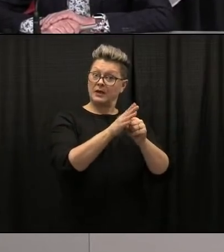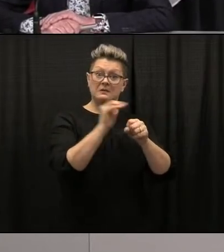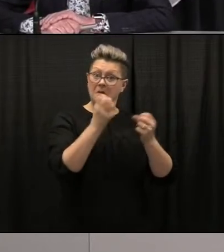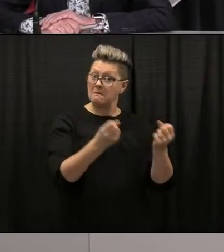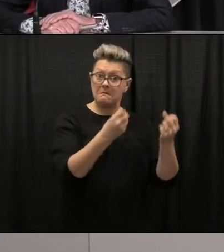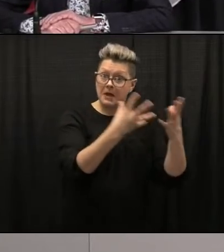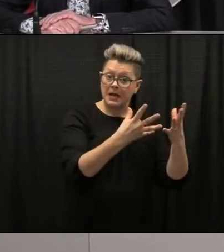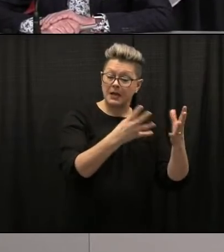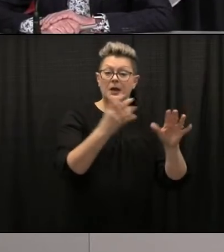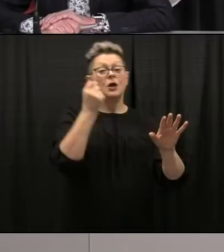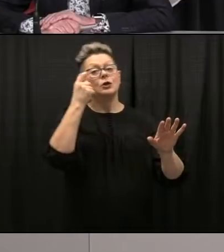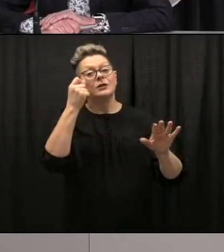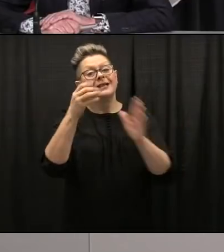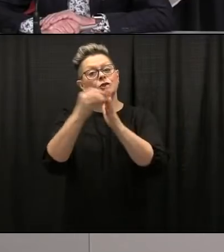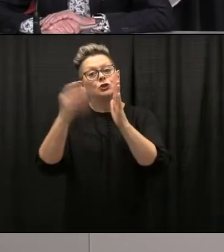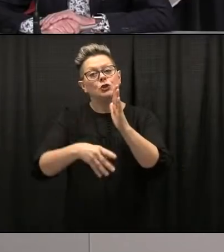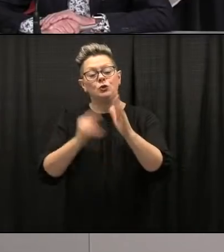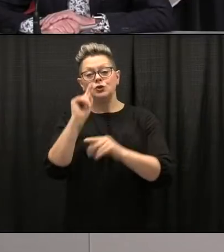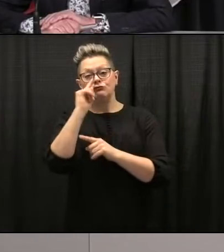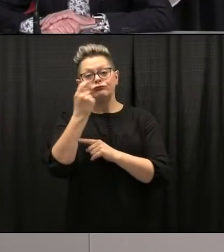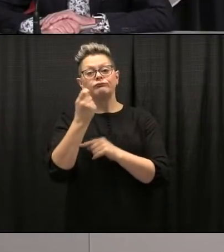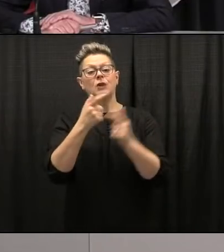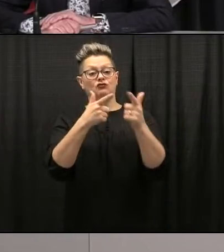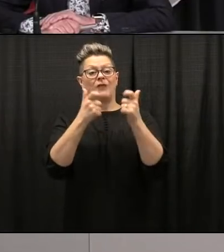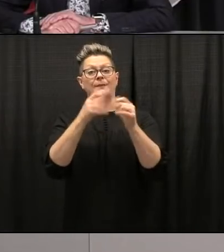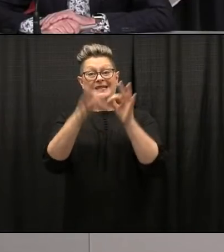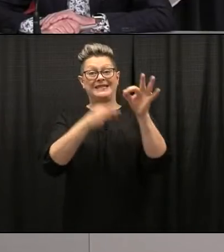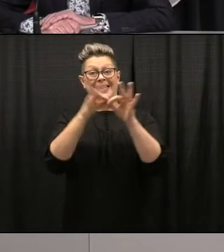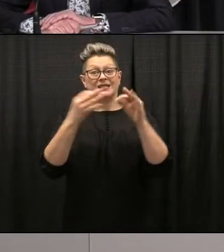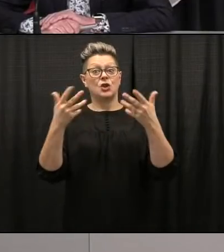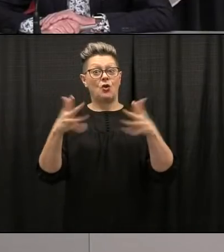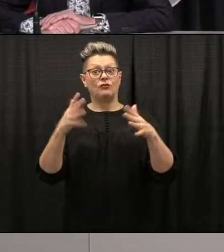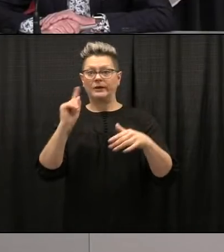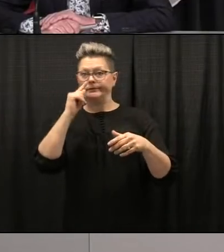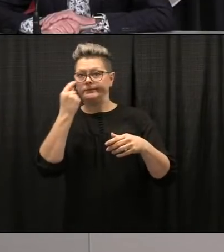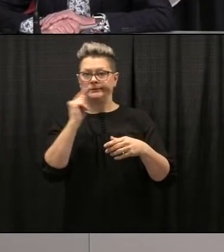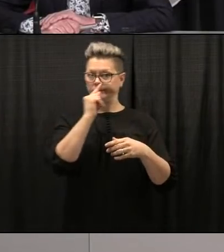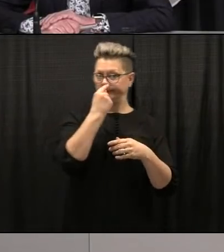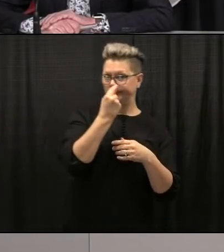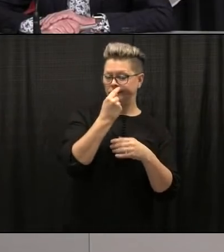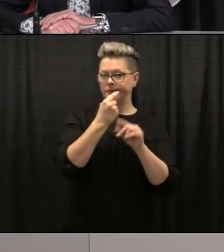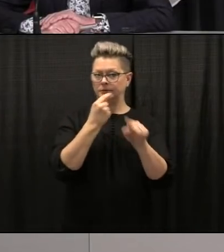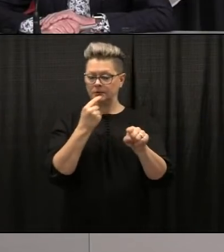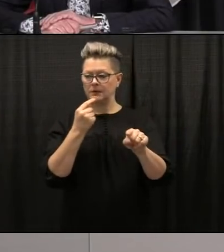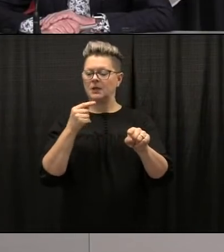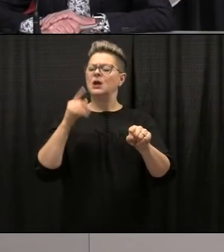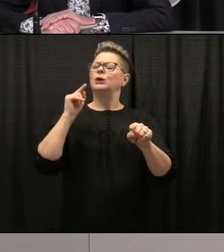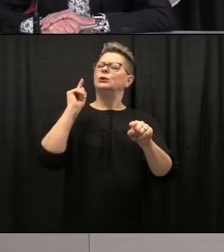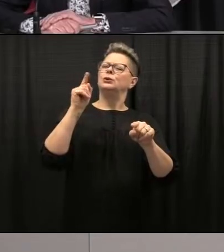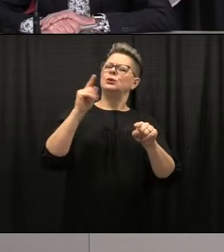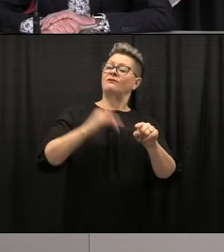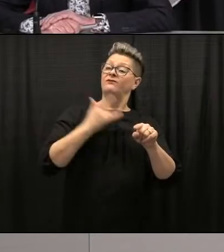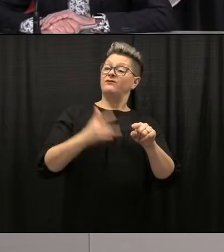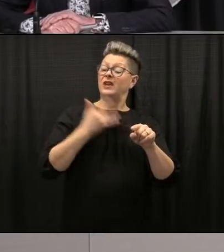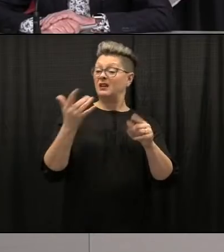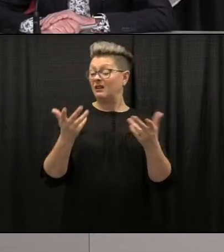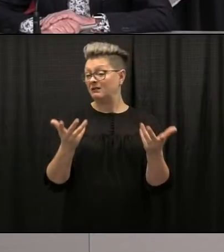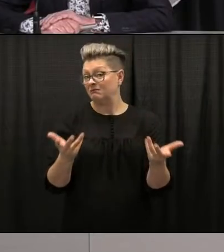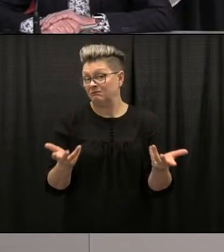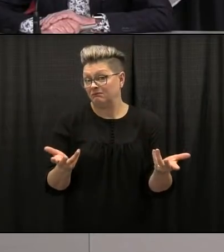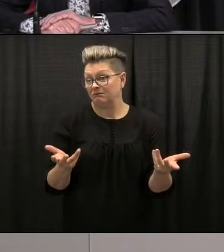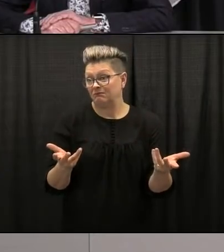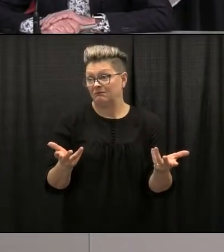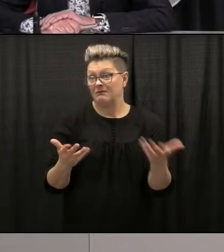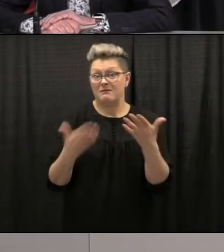students have all been given rapid tests, how concerned are you about not having that complete picture? We don't know, for example,